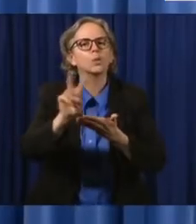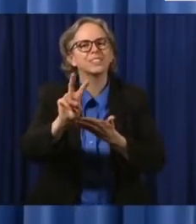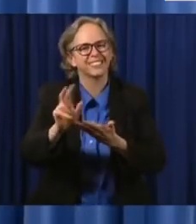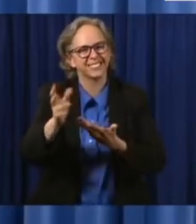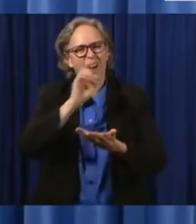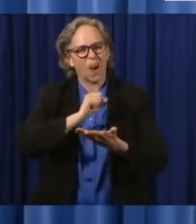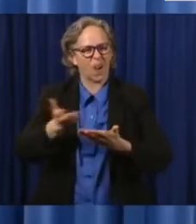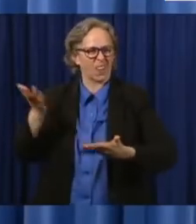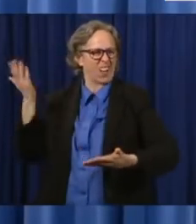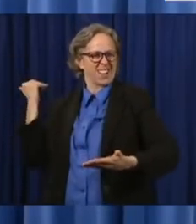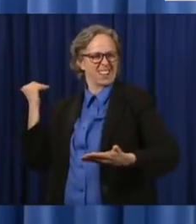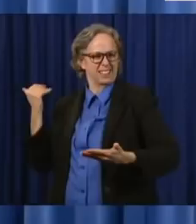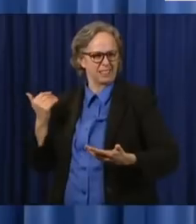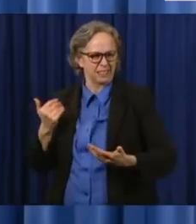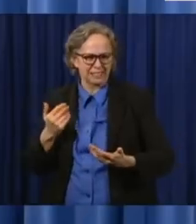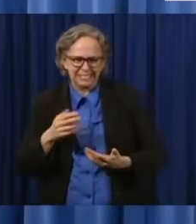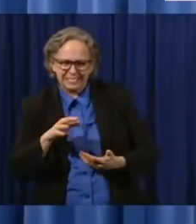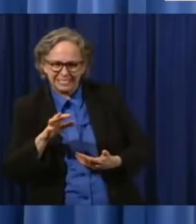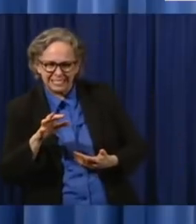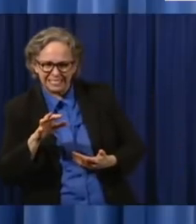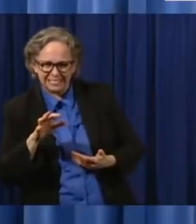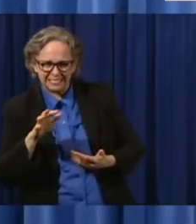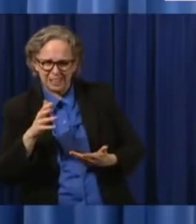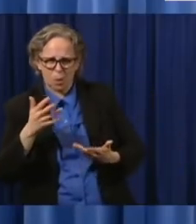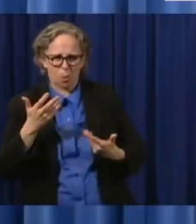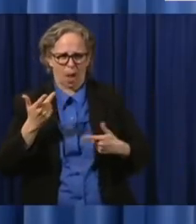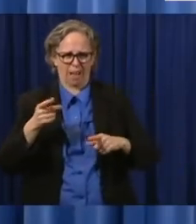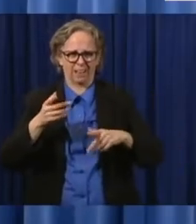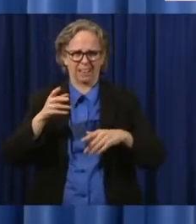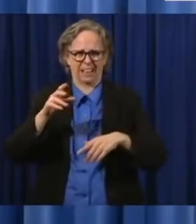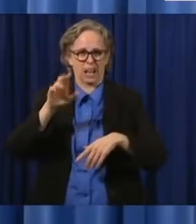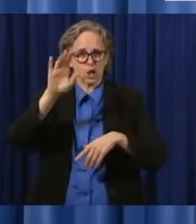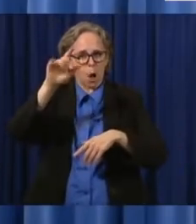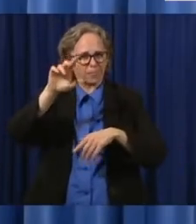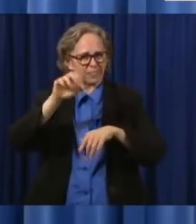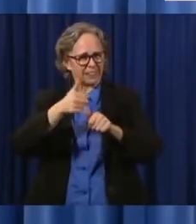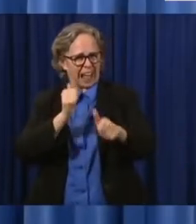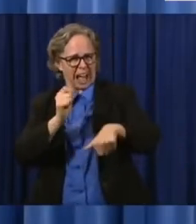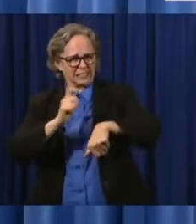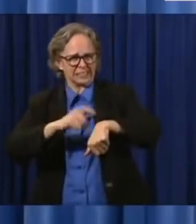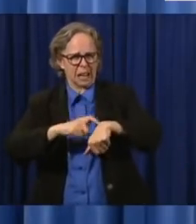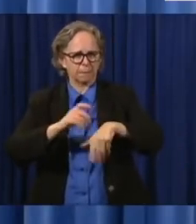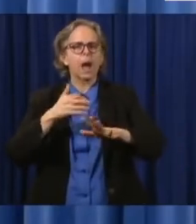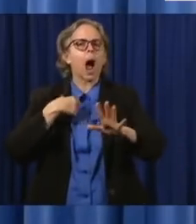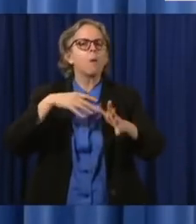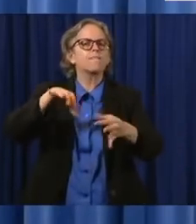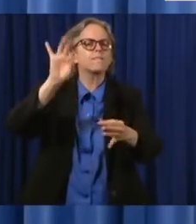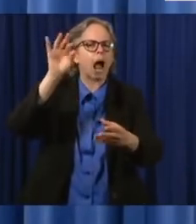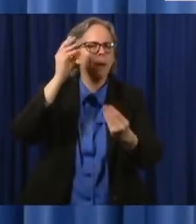I don't know the answer to that. I don't know what lag time there is on that. I'll find out, though. Thank you.